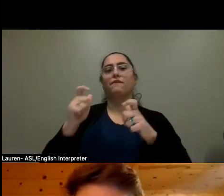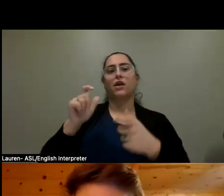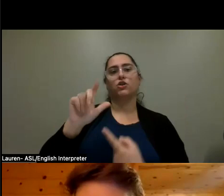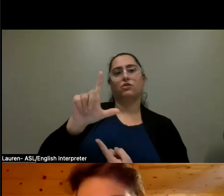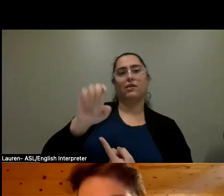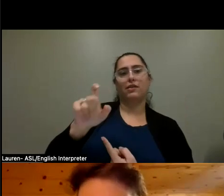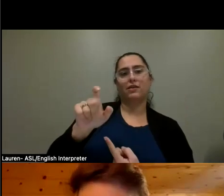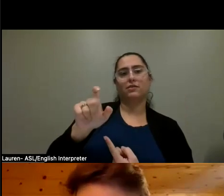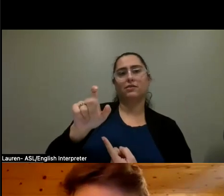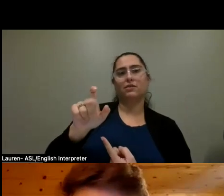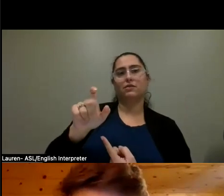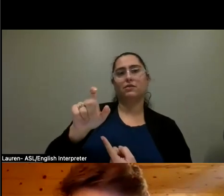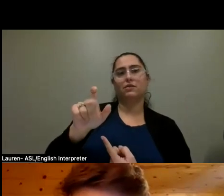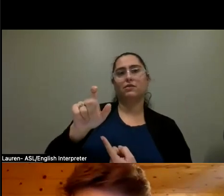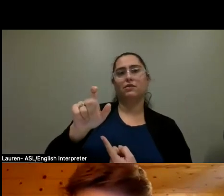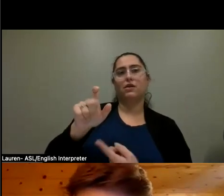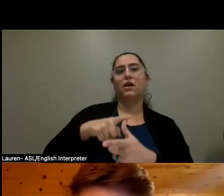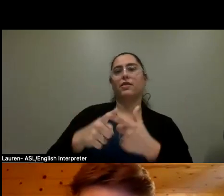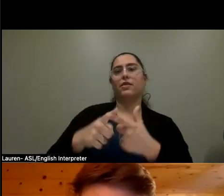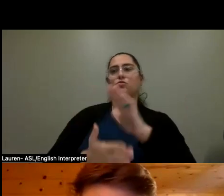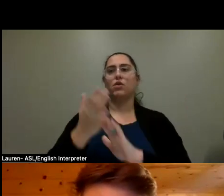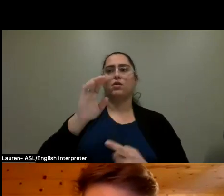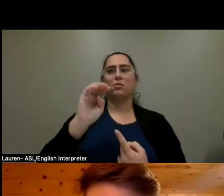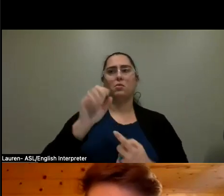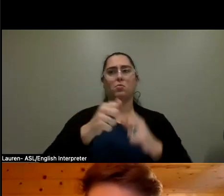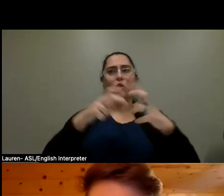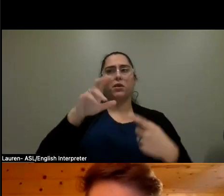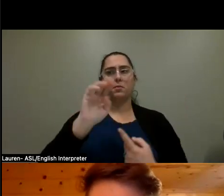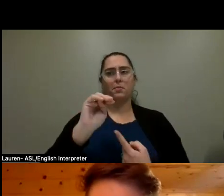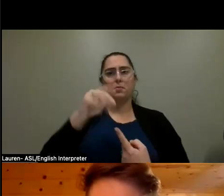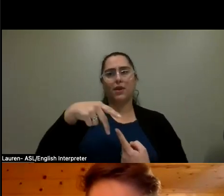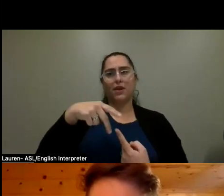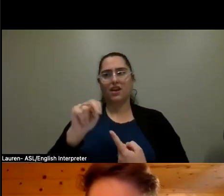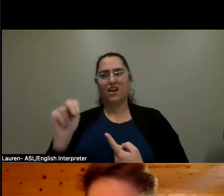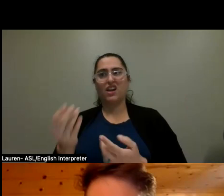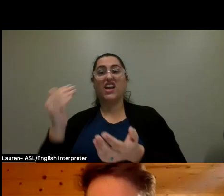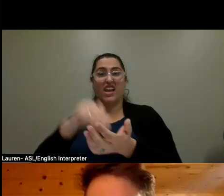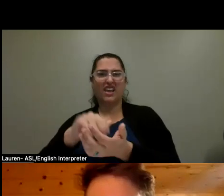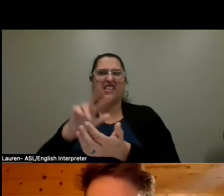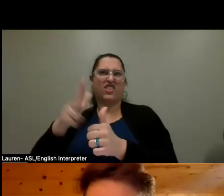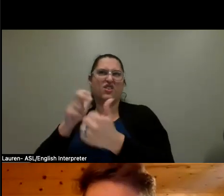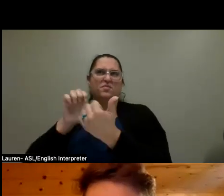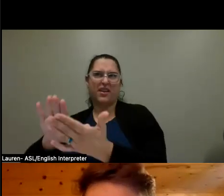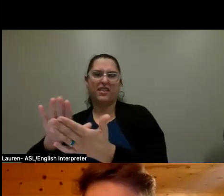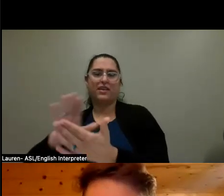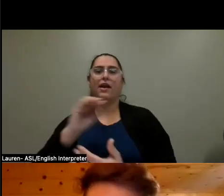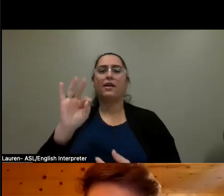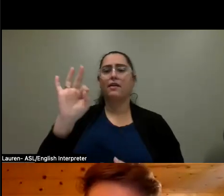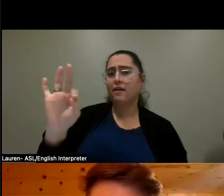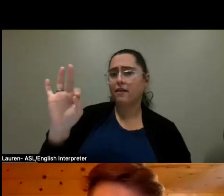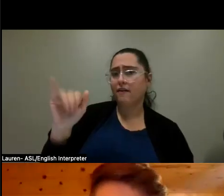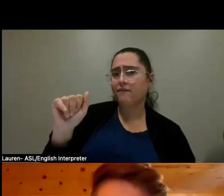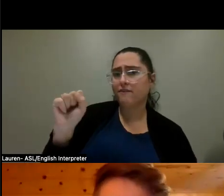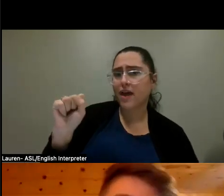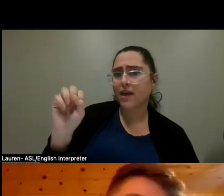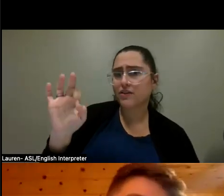a little bit, and then run ProteinMPNN again. And you can see that the third method of running ProteinMPNN and fast relax in cycles